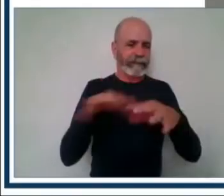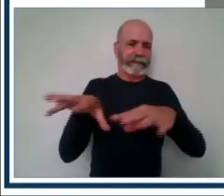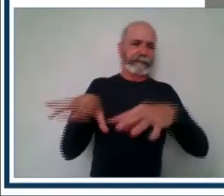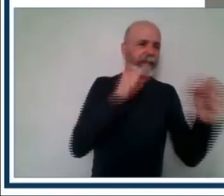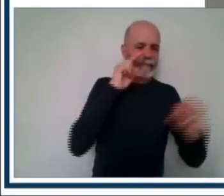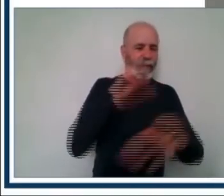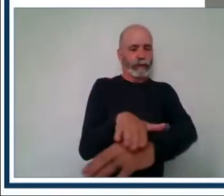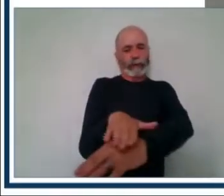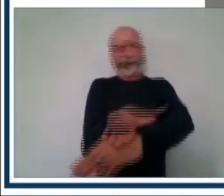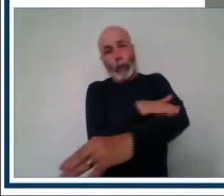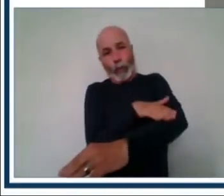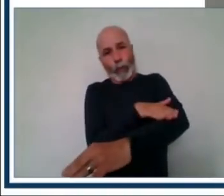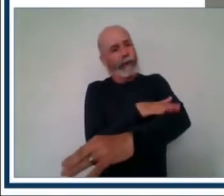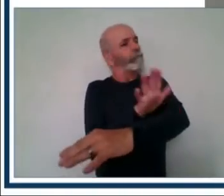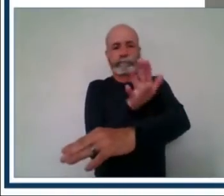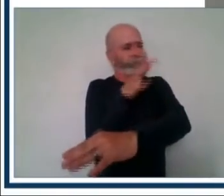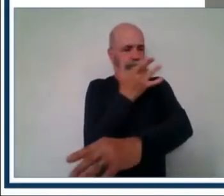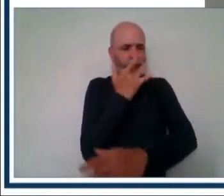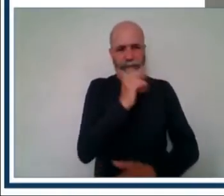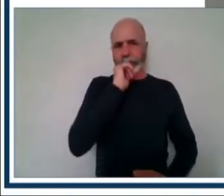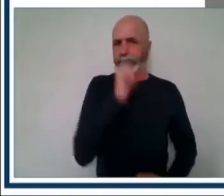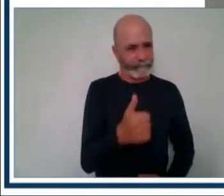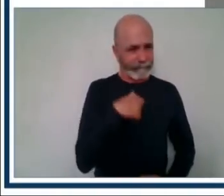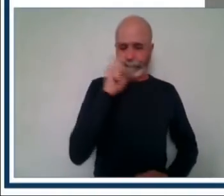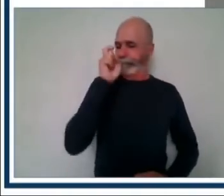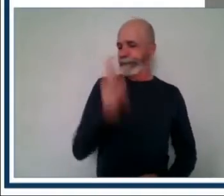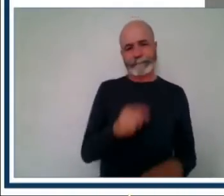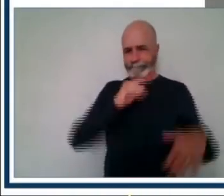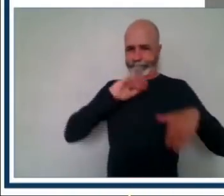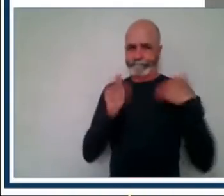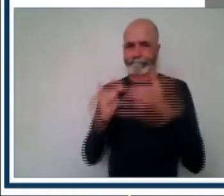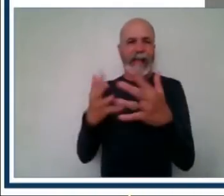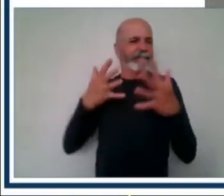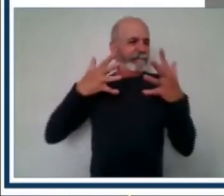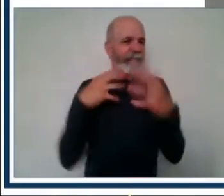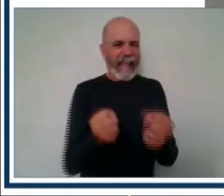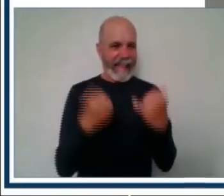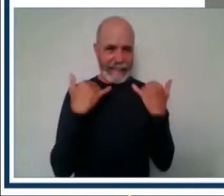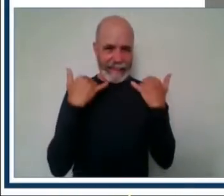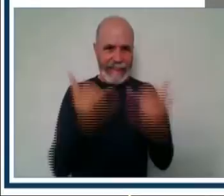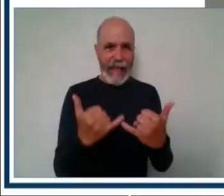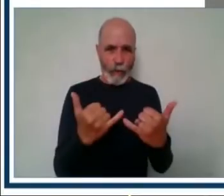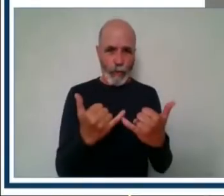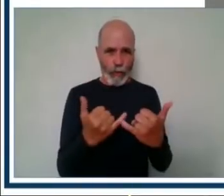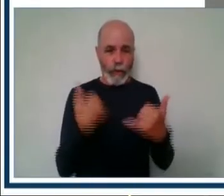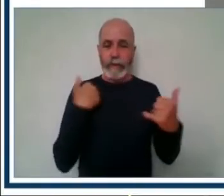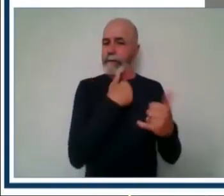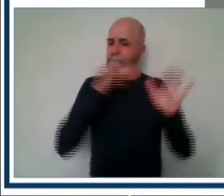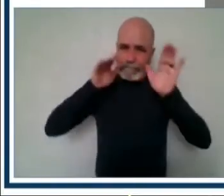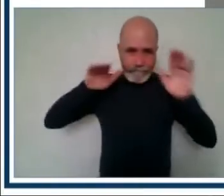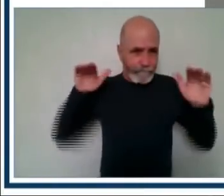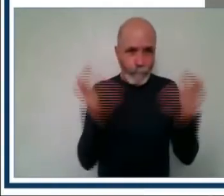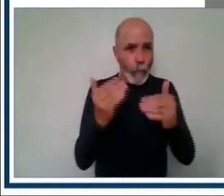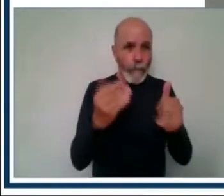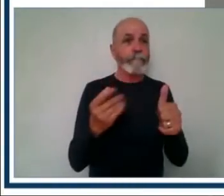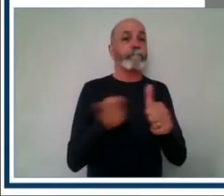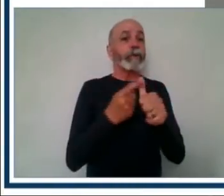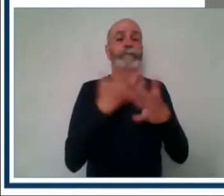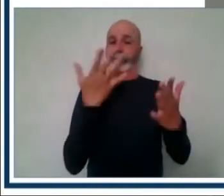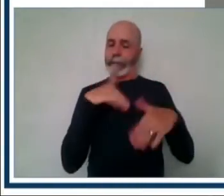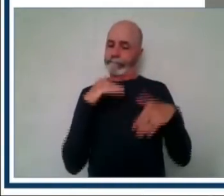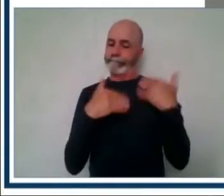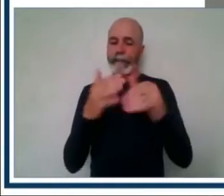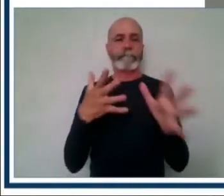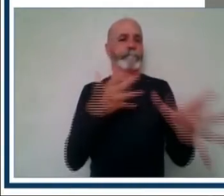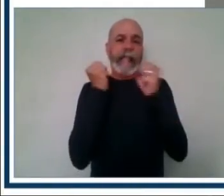everybody vaccinated within the next 4 to 6 weeks. We need to stay focused on that, and anything that